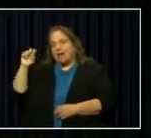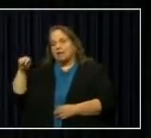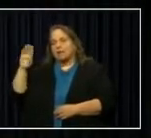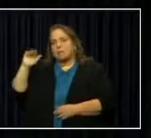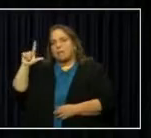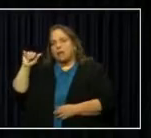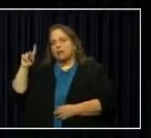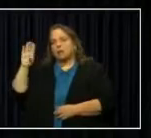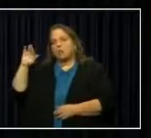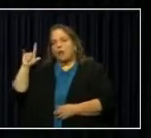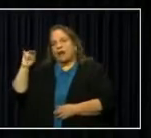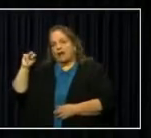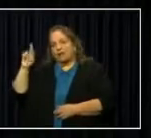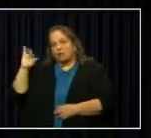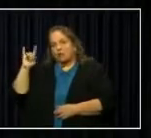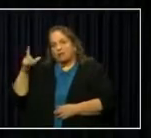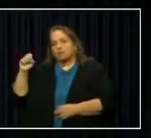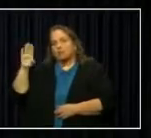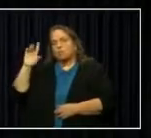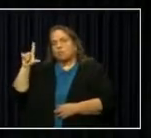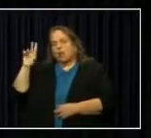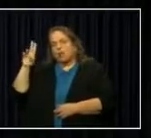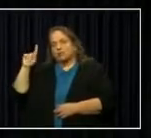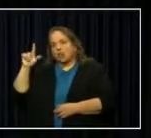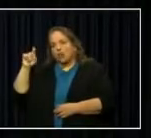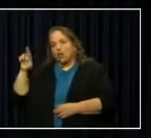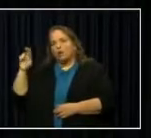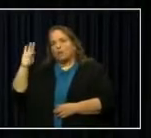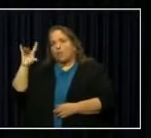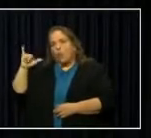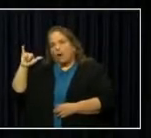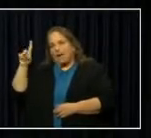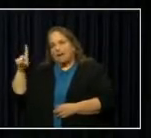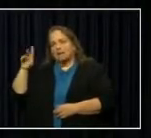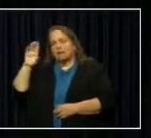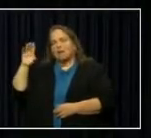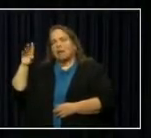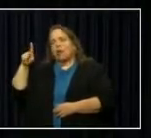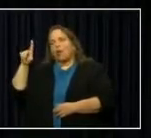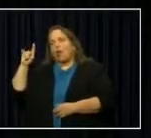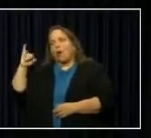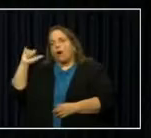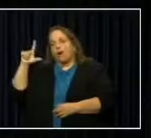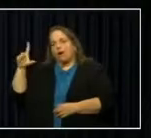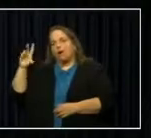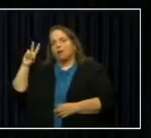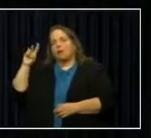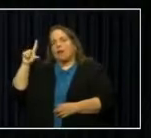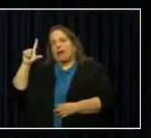Bracken, Breckenridge, Bullitt, Butler, Floyd, Hardin, Laurel, Lincoln, Marion,